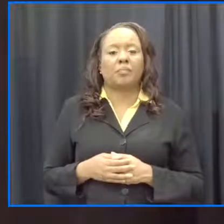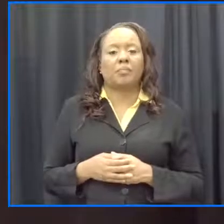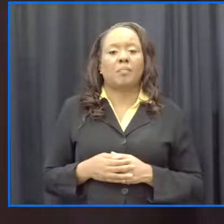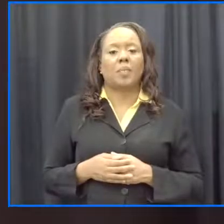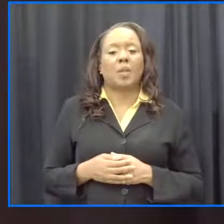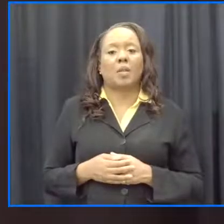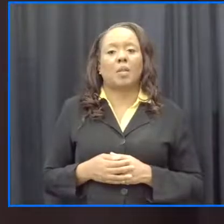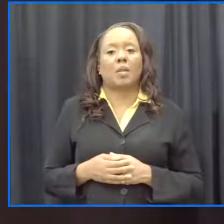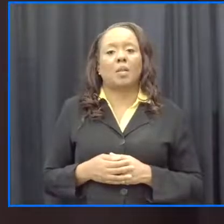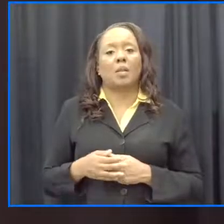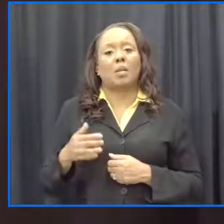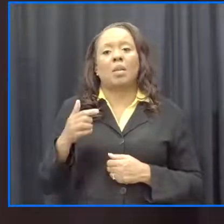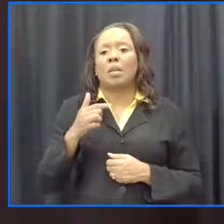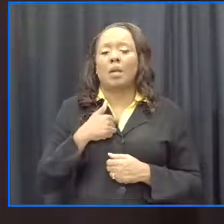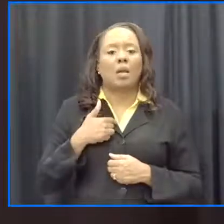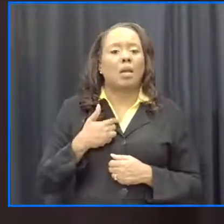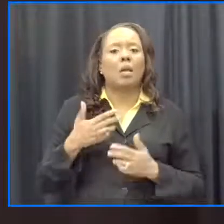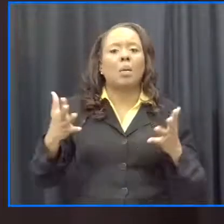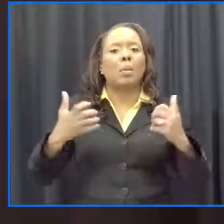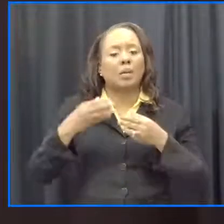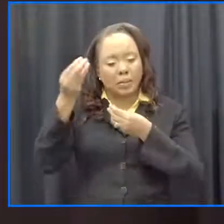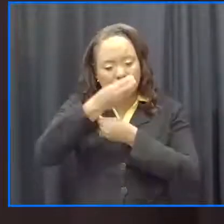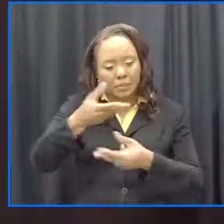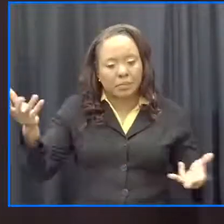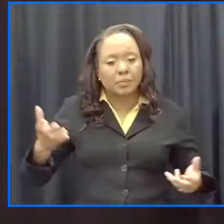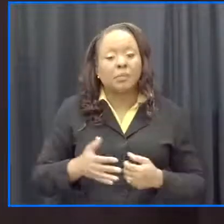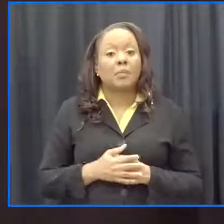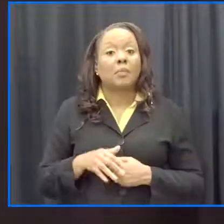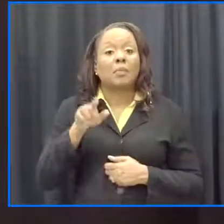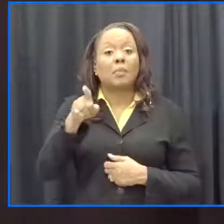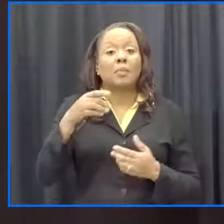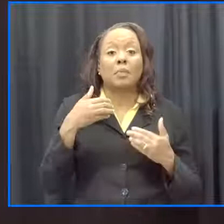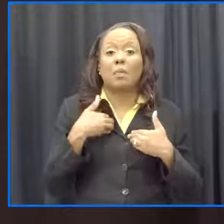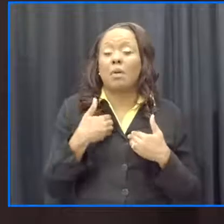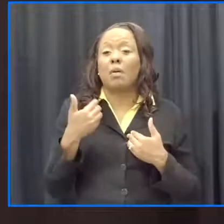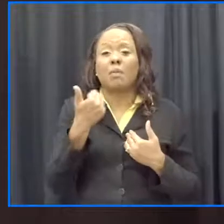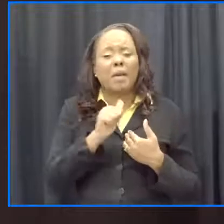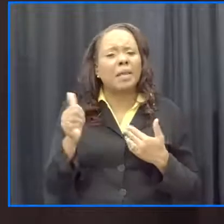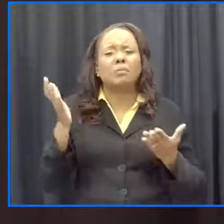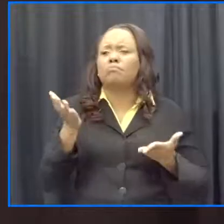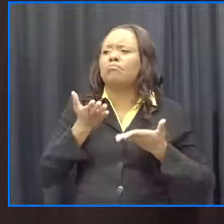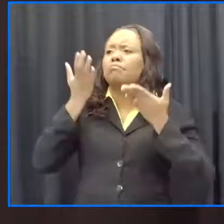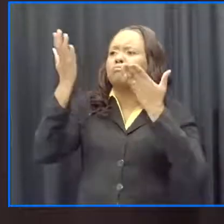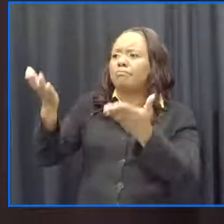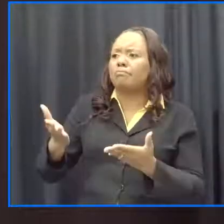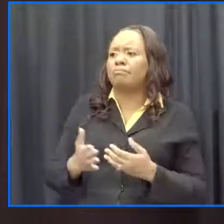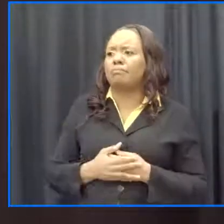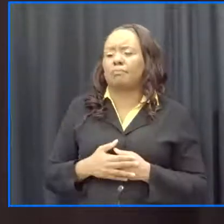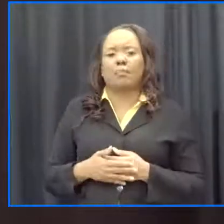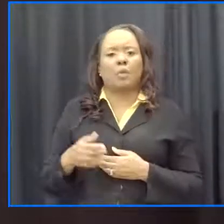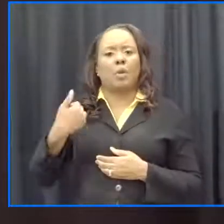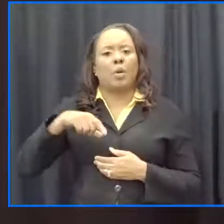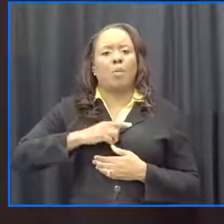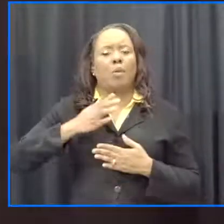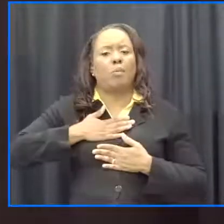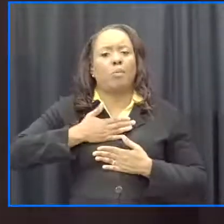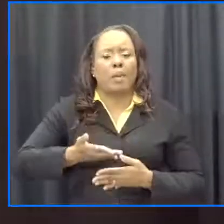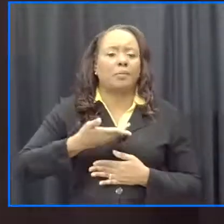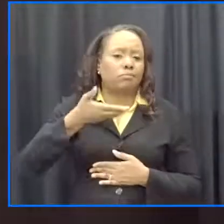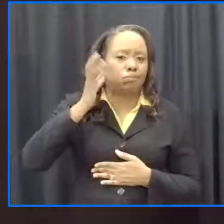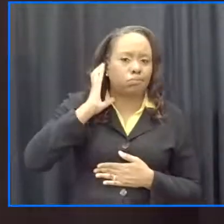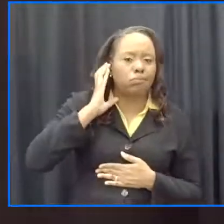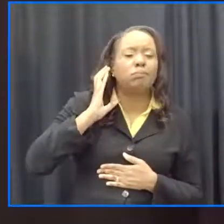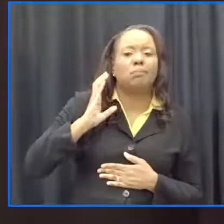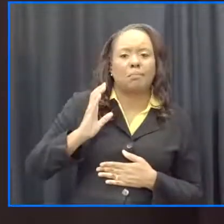the Commission warmly welcomes any constructive suggestions to strengthen and advance the exercise upon which we are